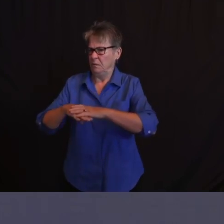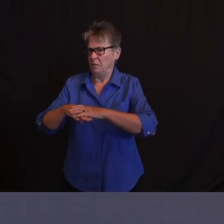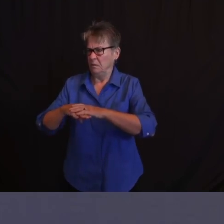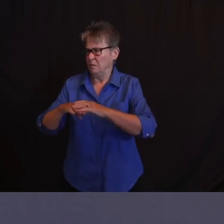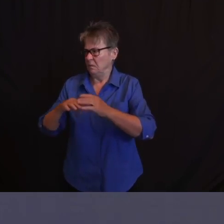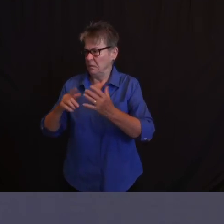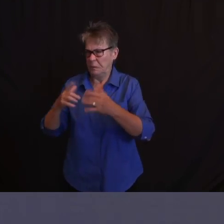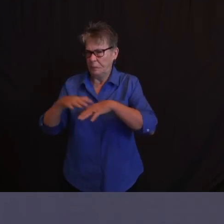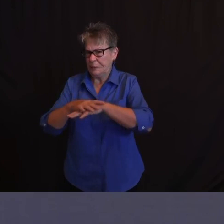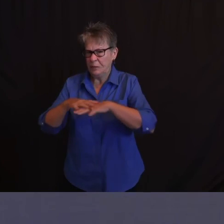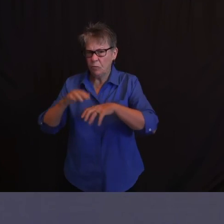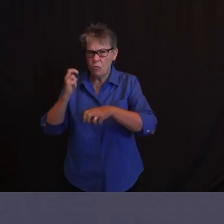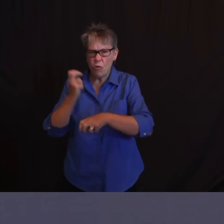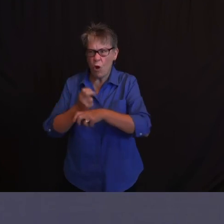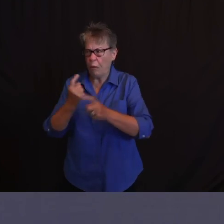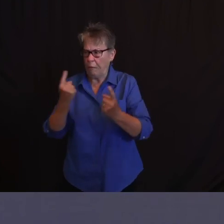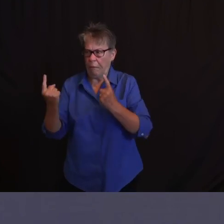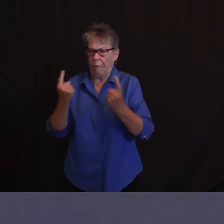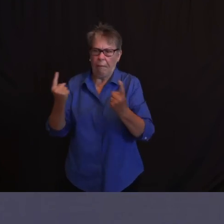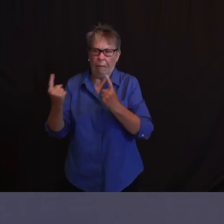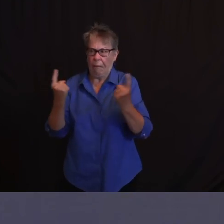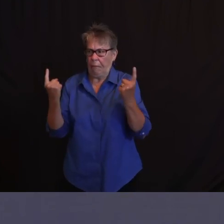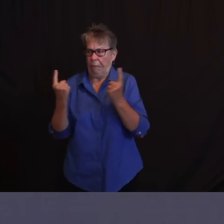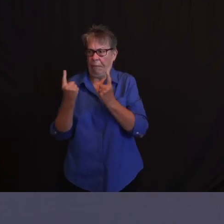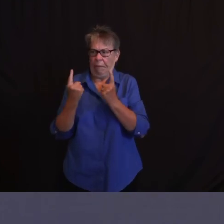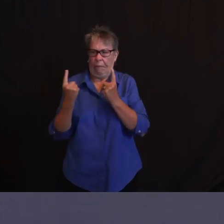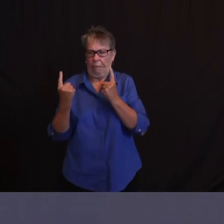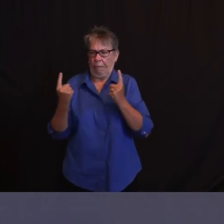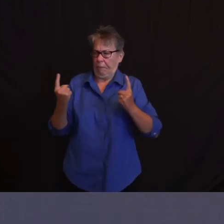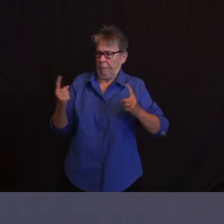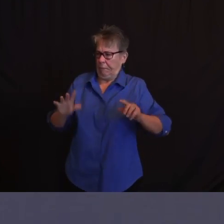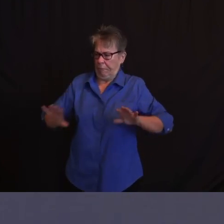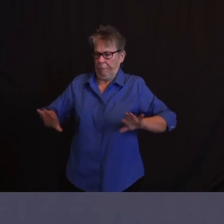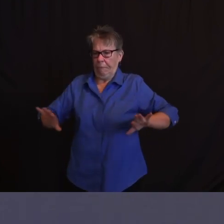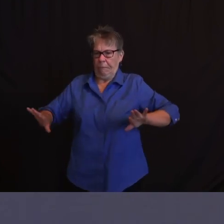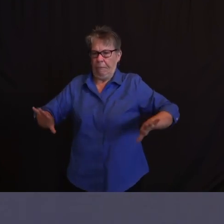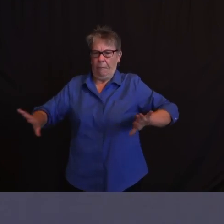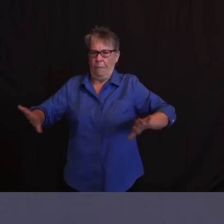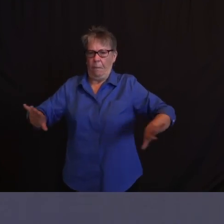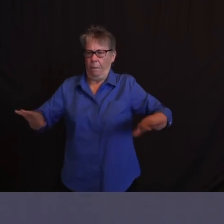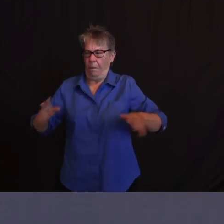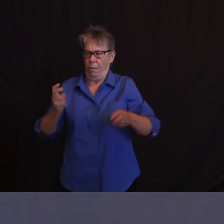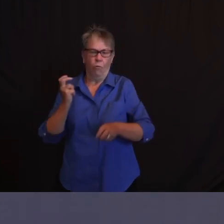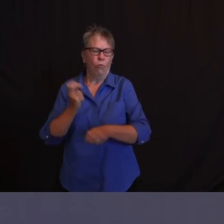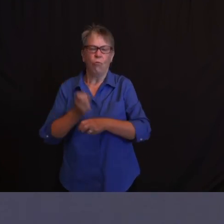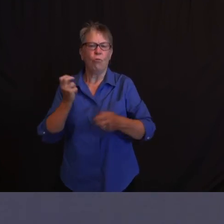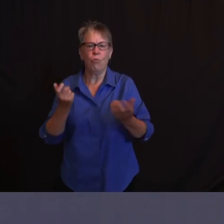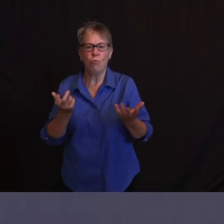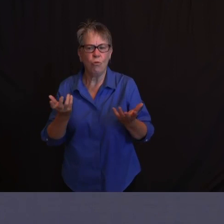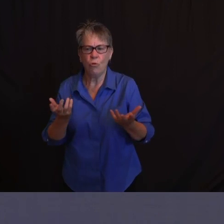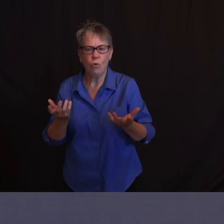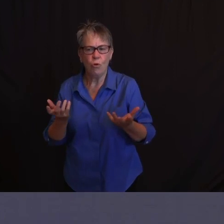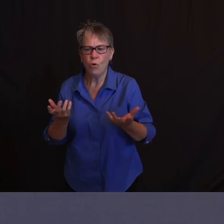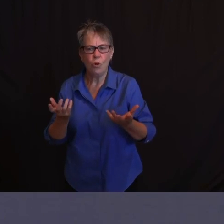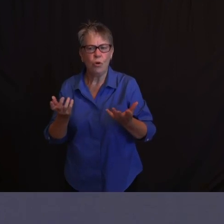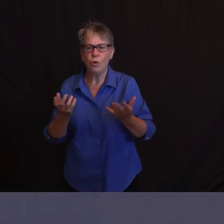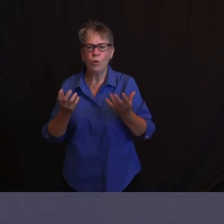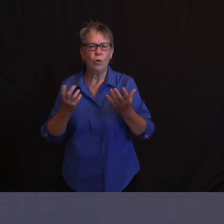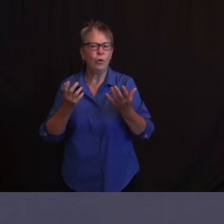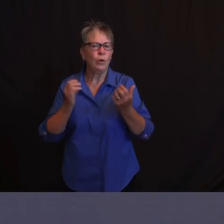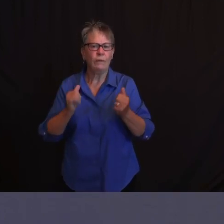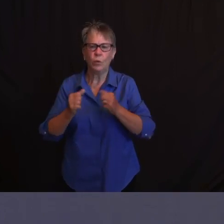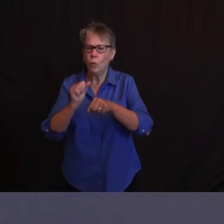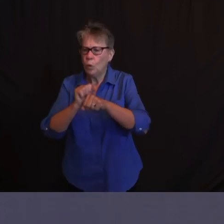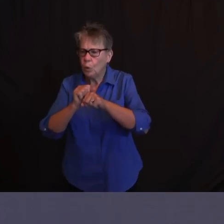plot of real estate. So, and again, we continue to work with the county leadership and the